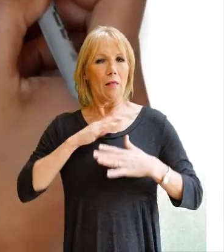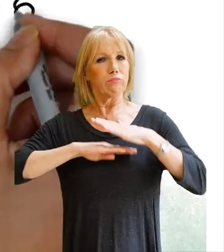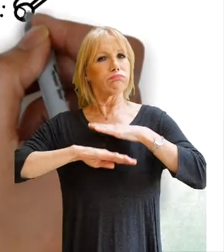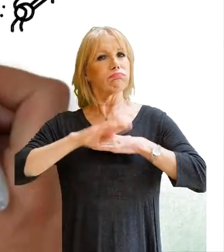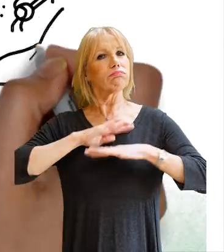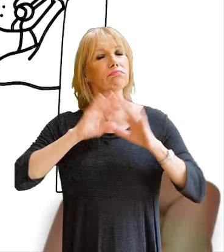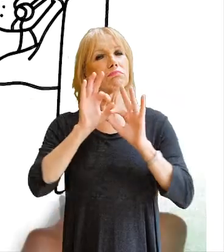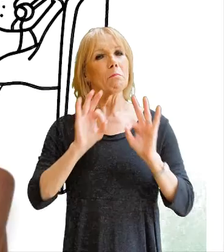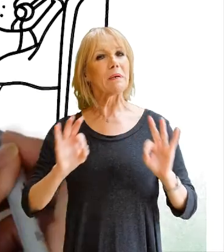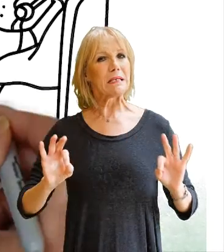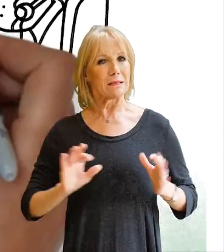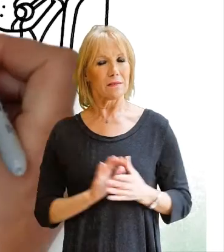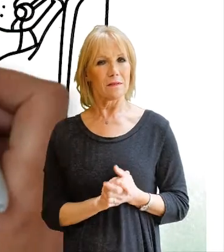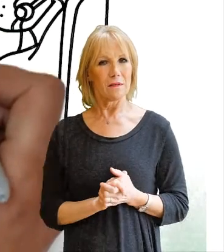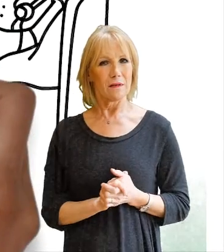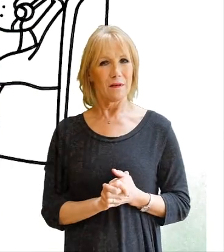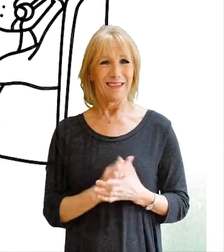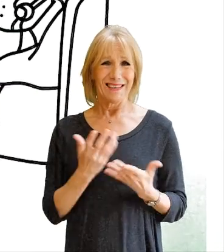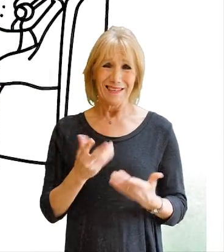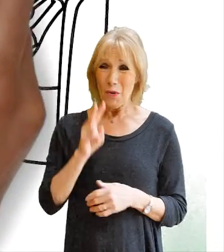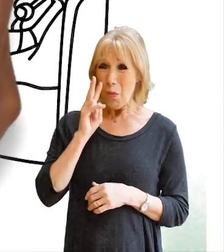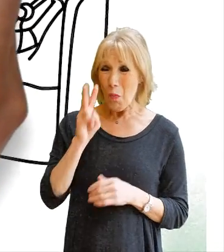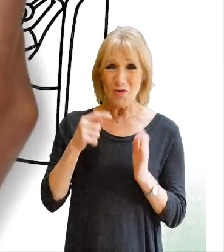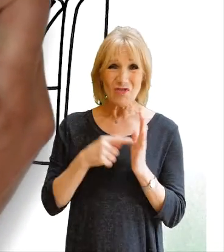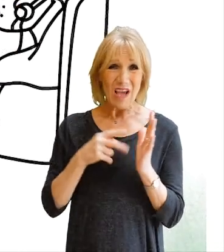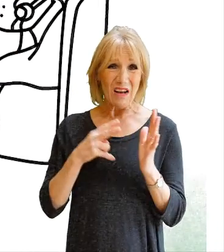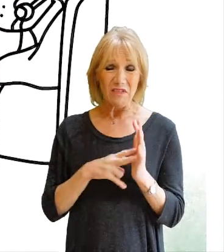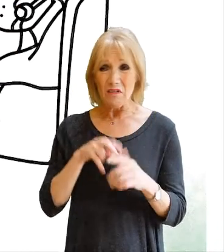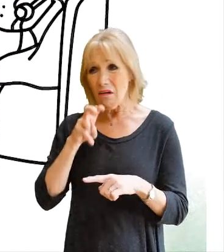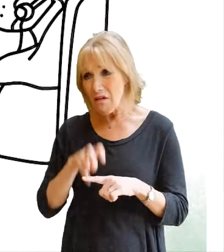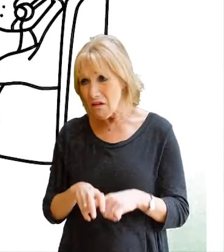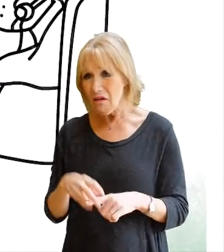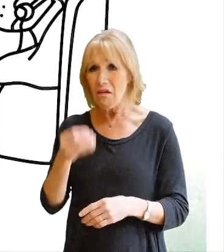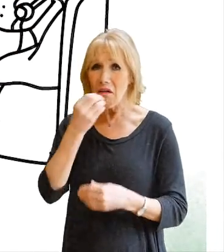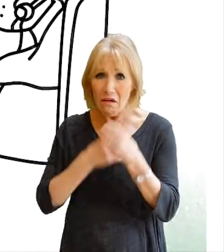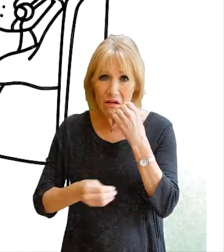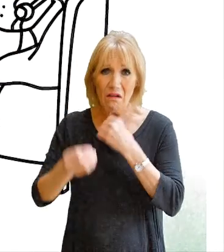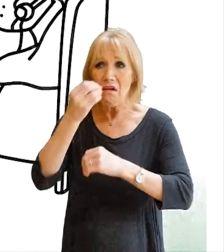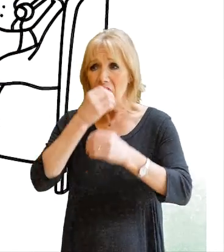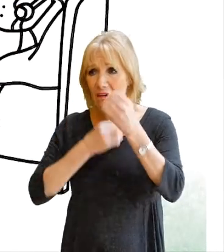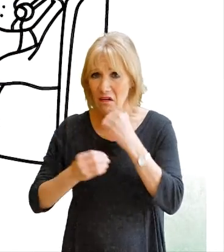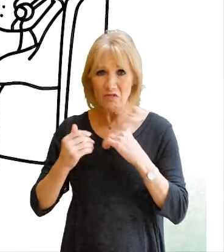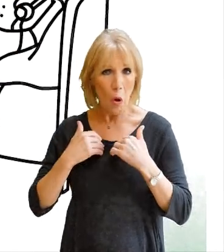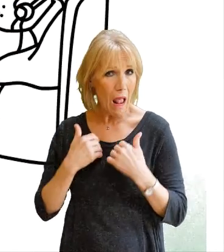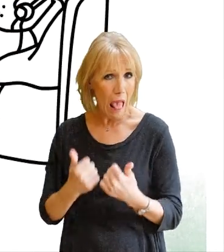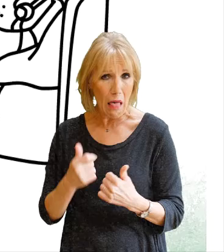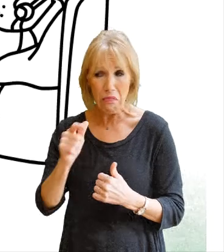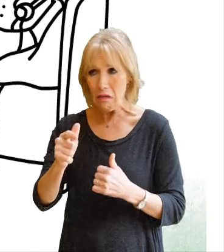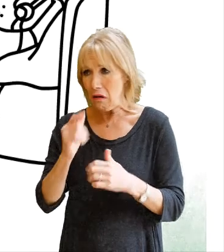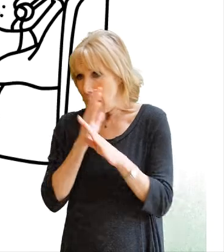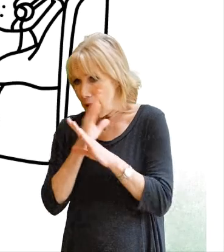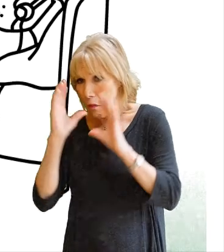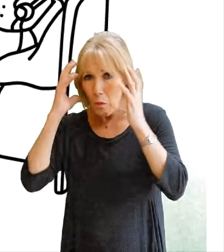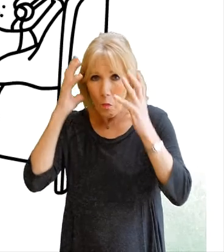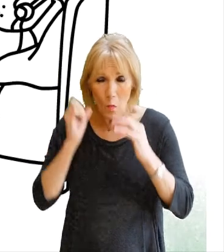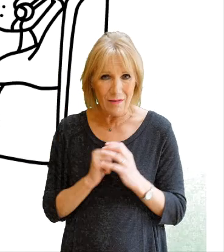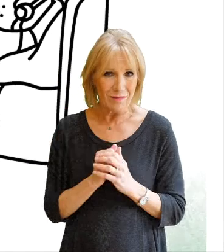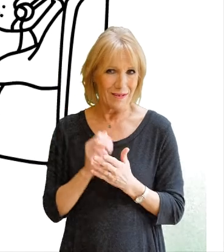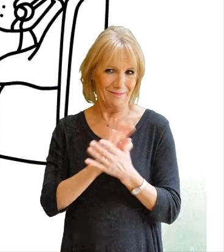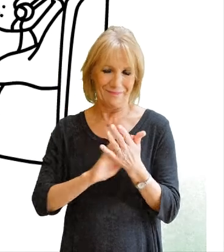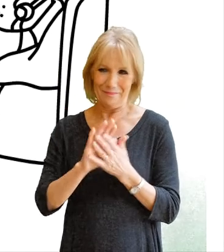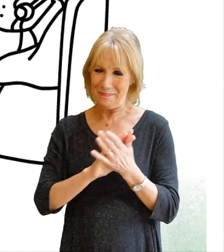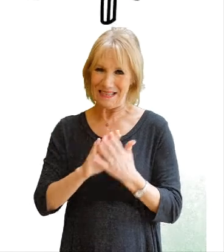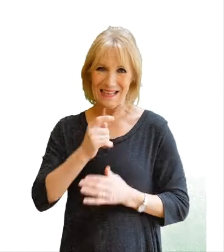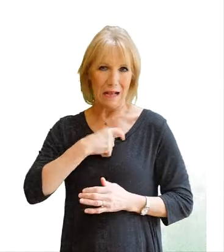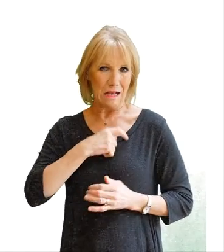peace. Sitting in front of the TV, suppressing your feelings, eating lots of unhealthy food, hiding away and worrying all the time can